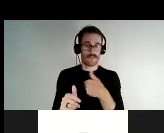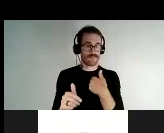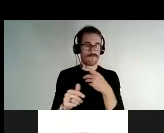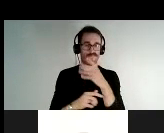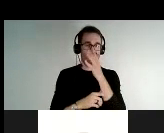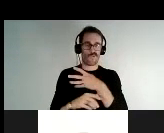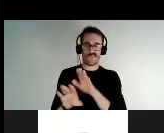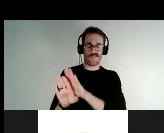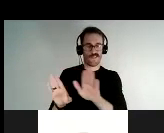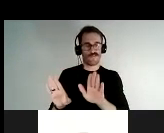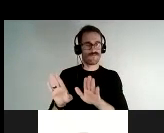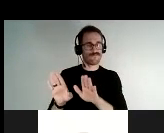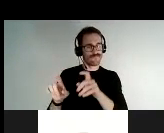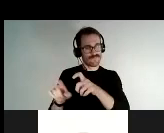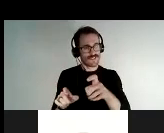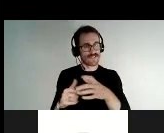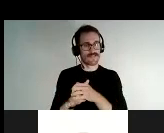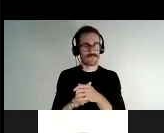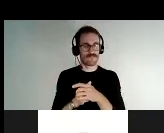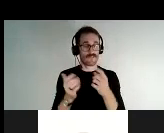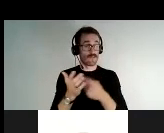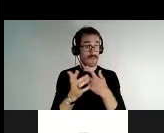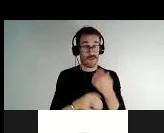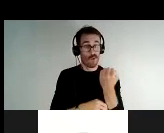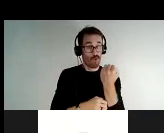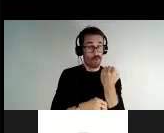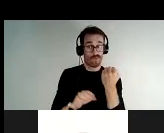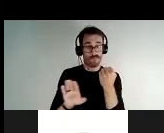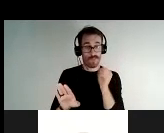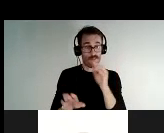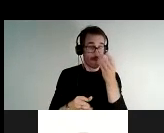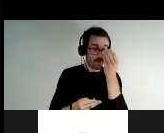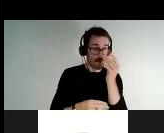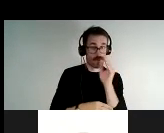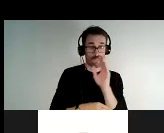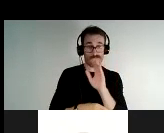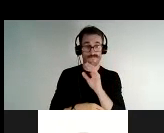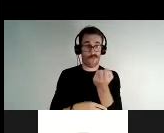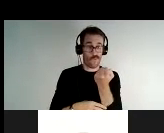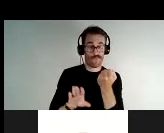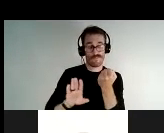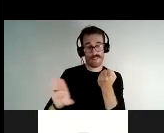care. And sometimes that can be the withholding of medication, as well as